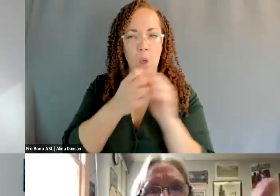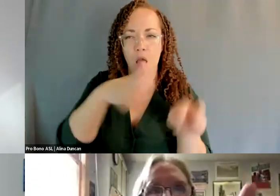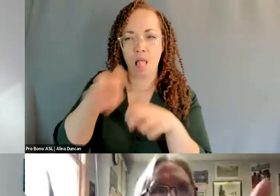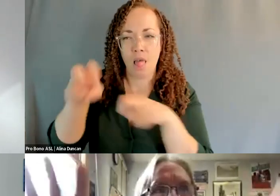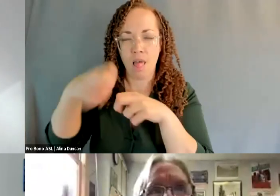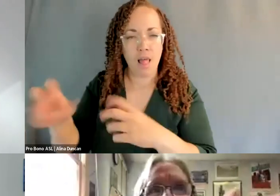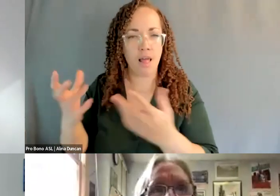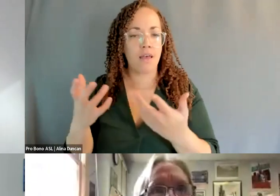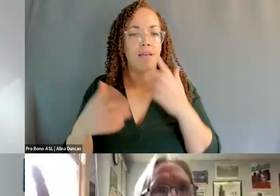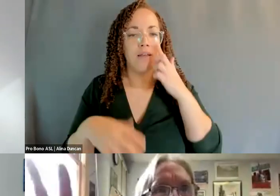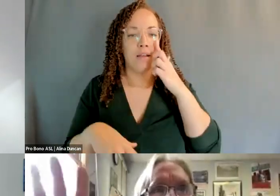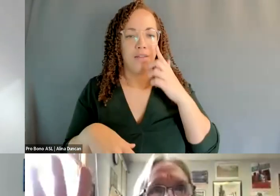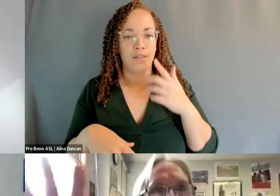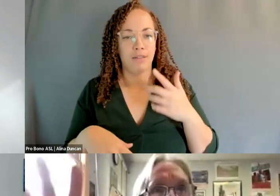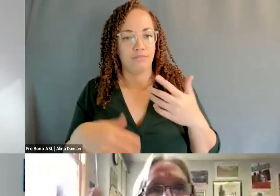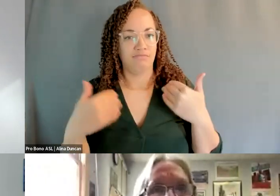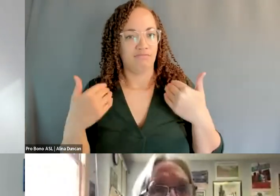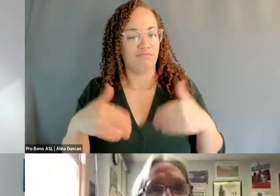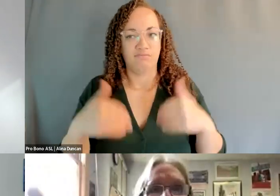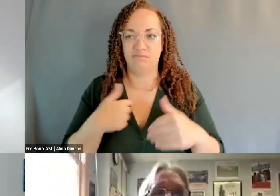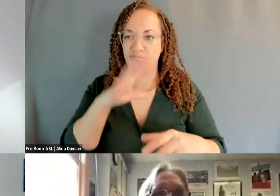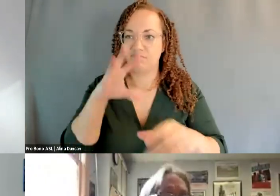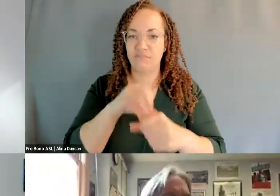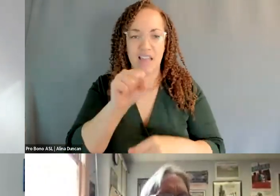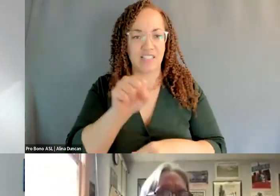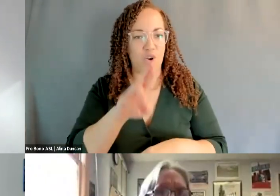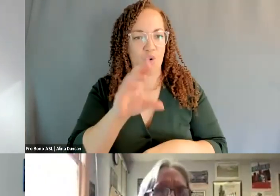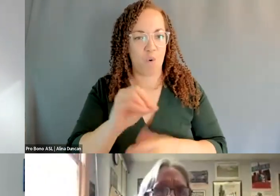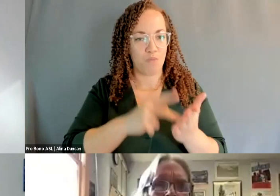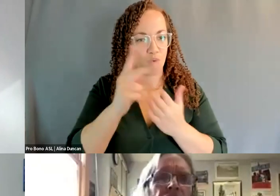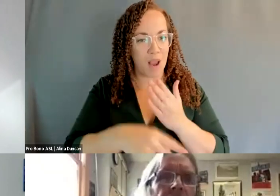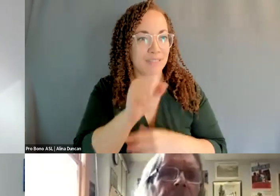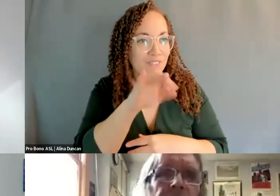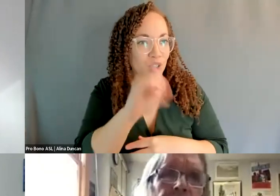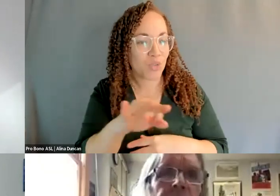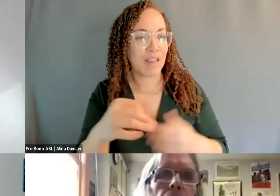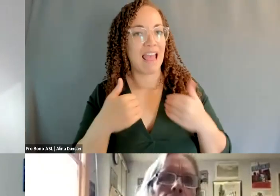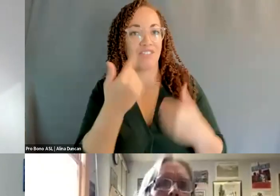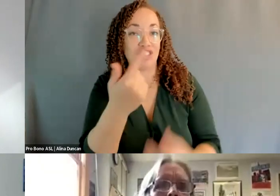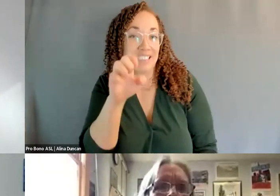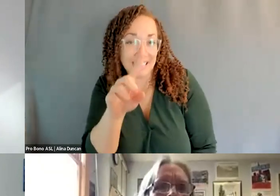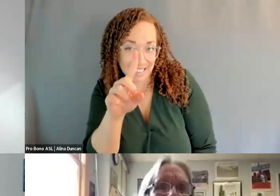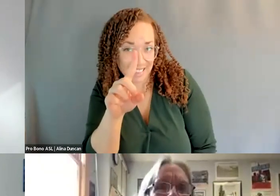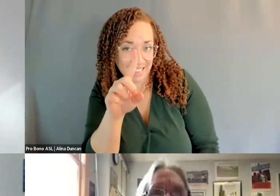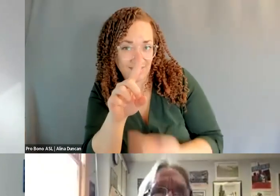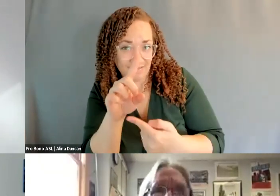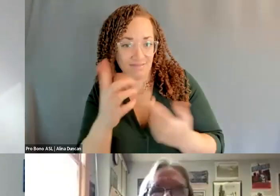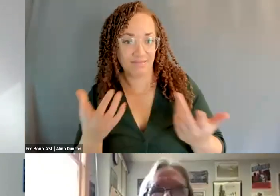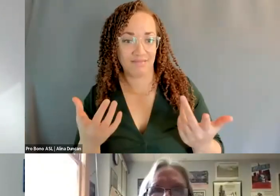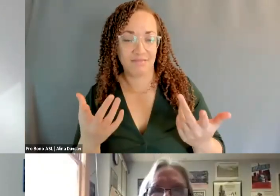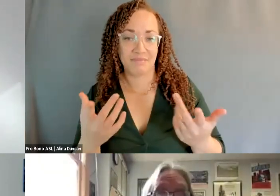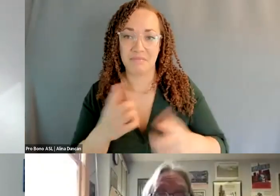58 mentally ill people in an SRO program in San Francisco. I had a GED,